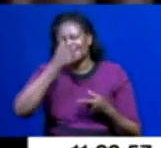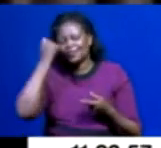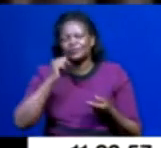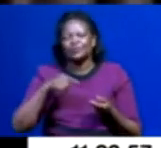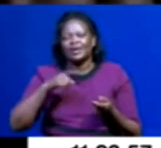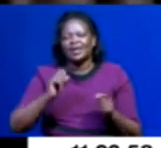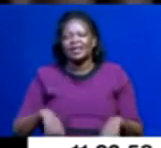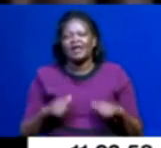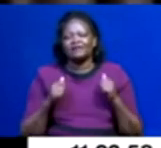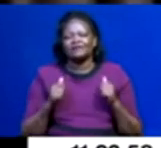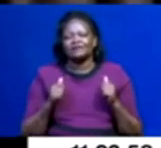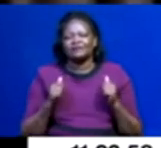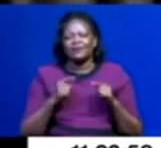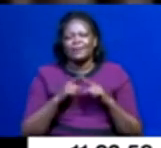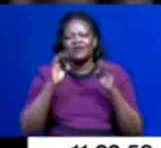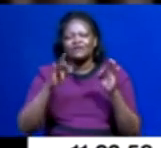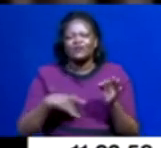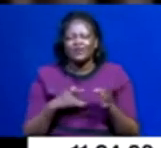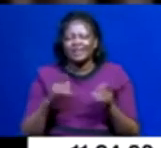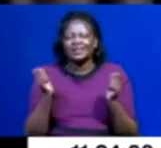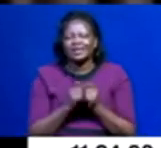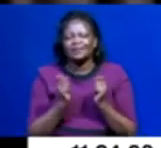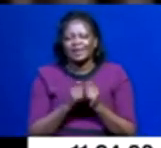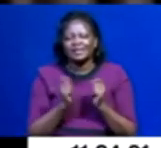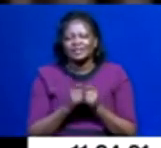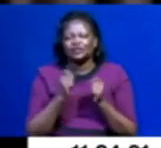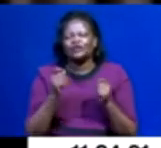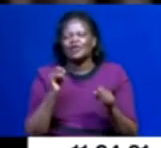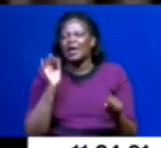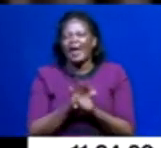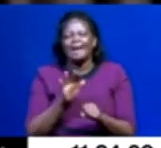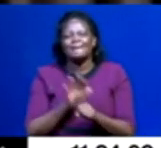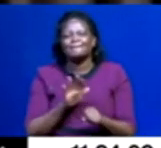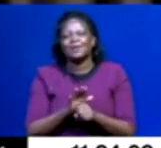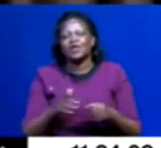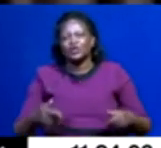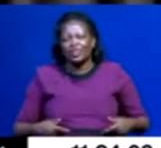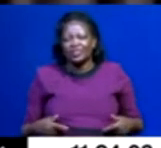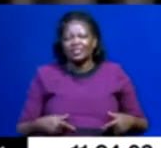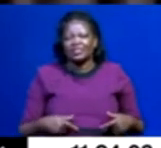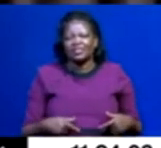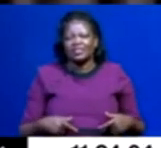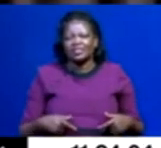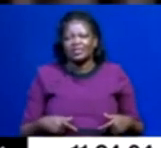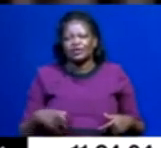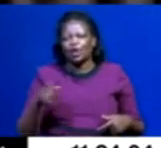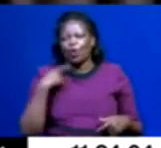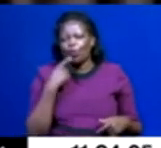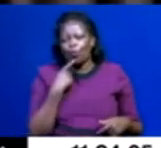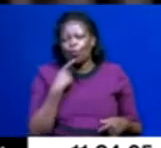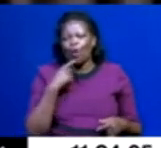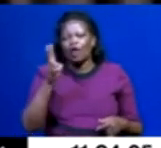alive. But if we feel the pain of the millions of young people who are looking